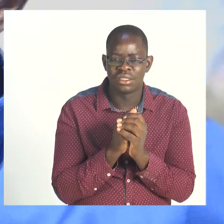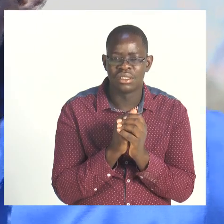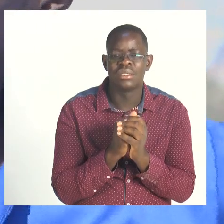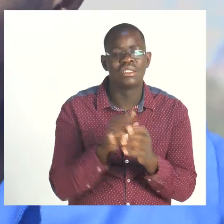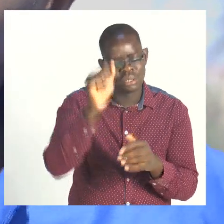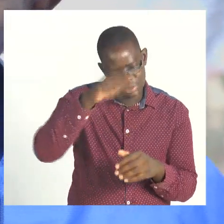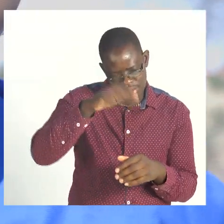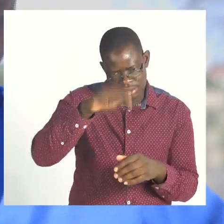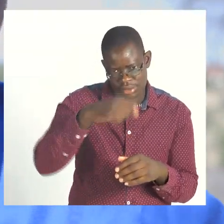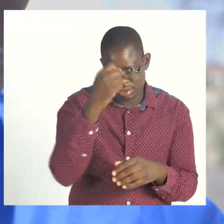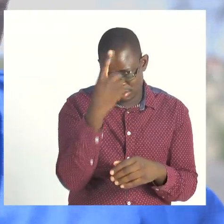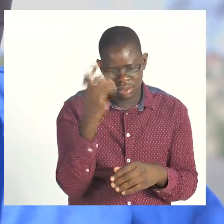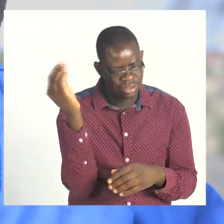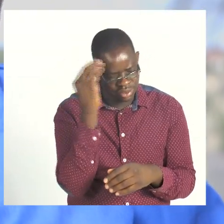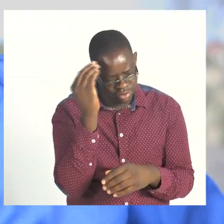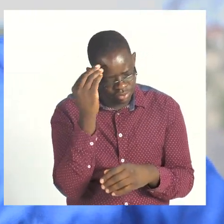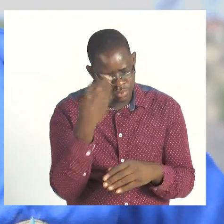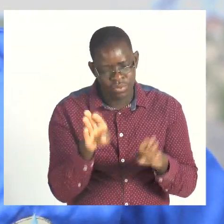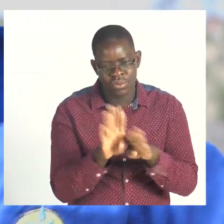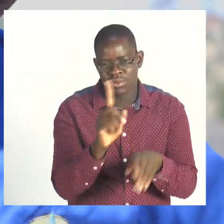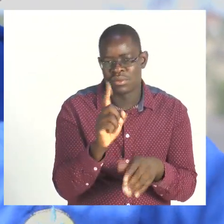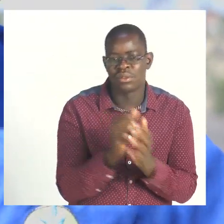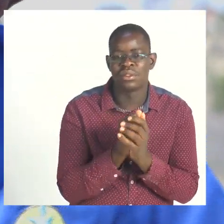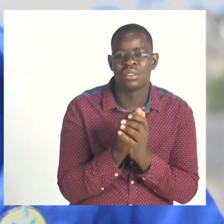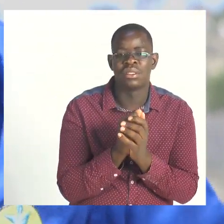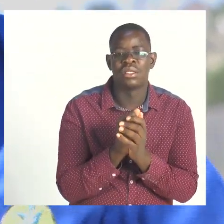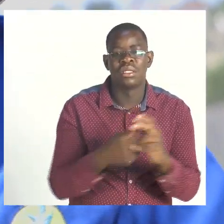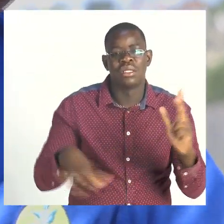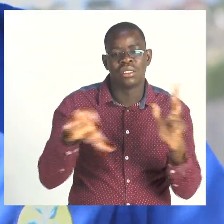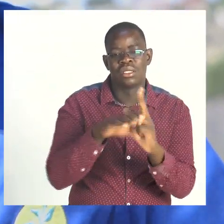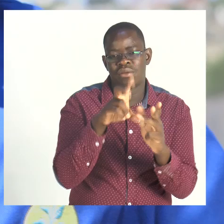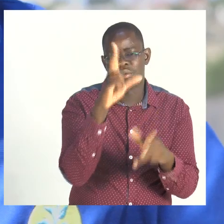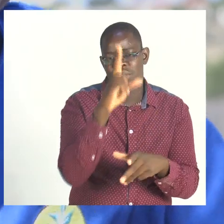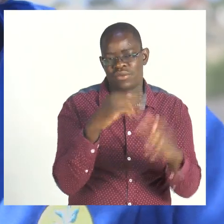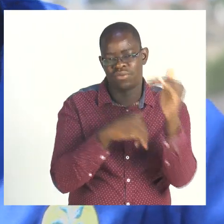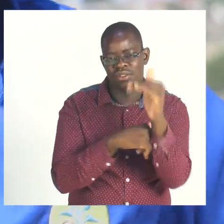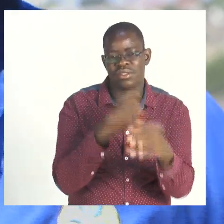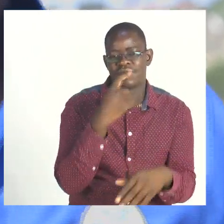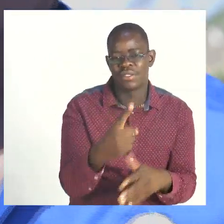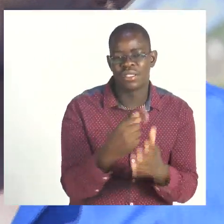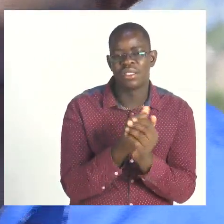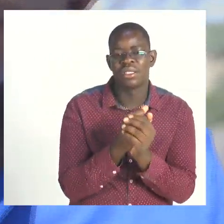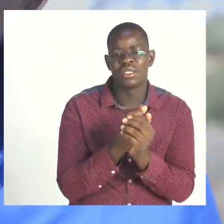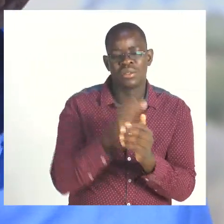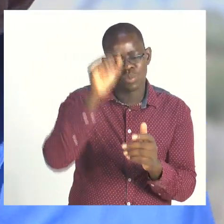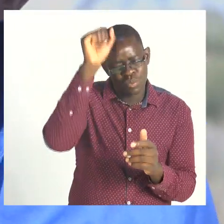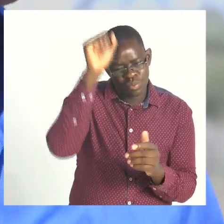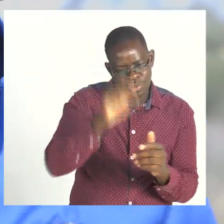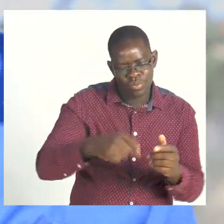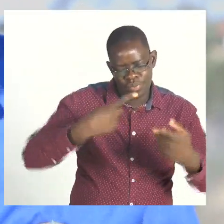Oh yes, I know what I'm doing. The agriculture extension officer said that we